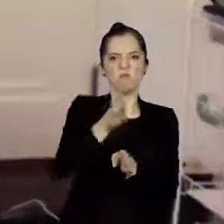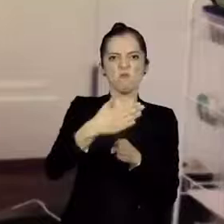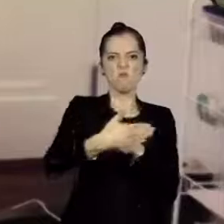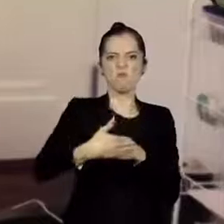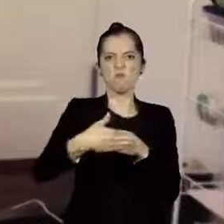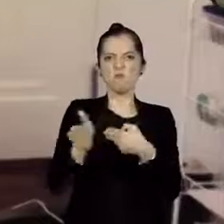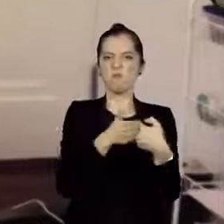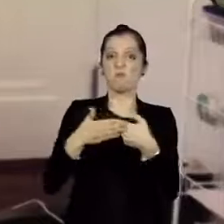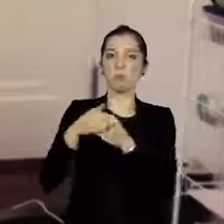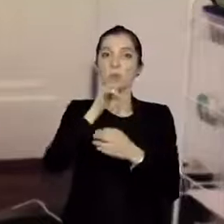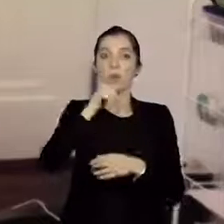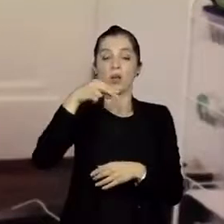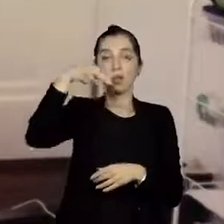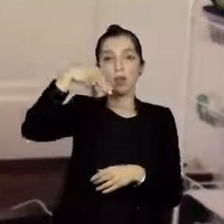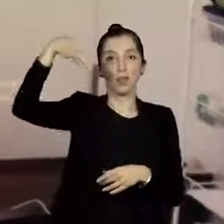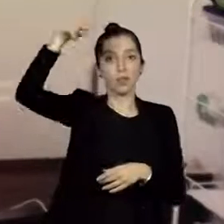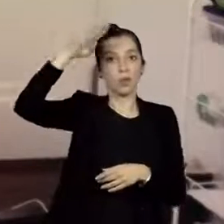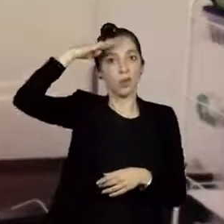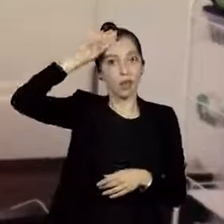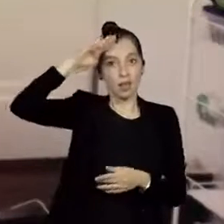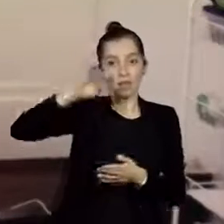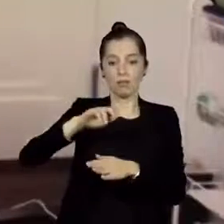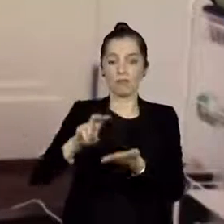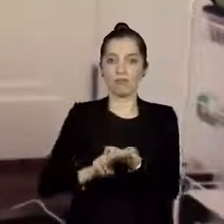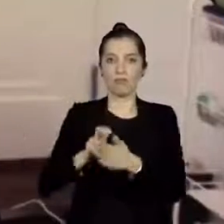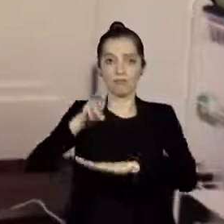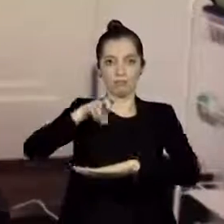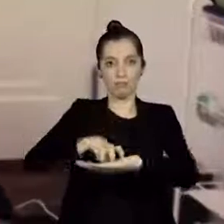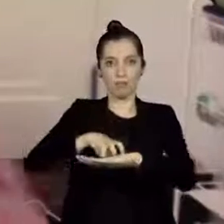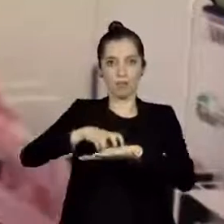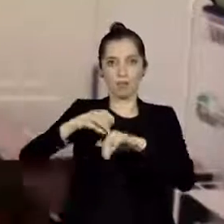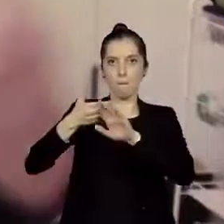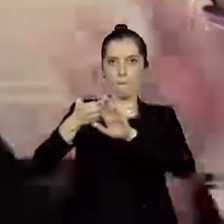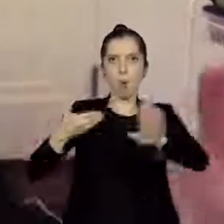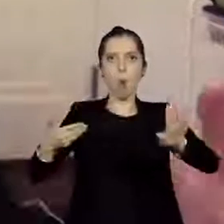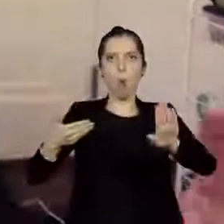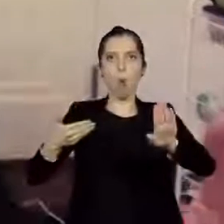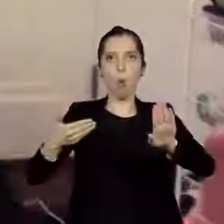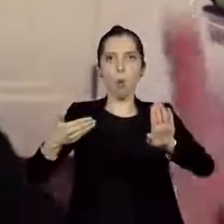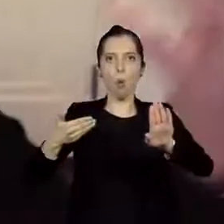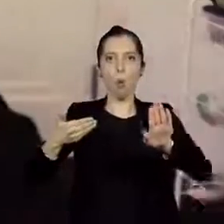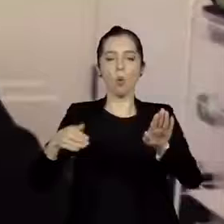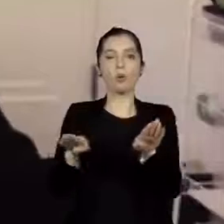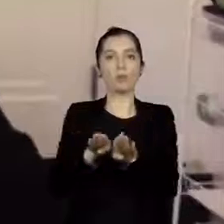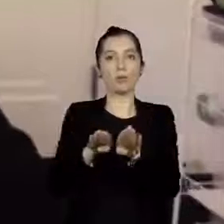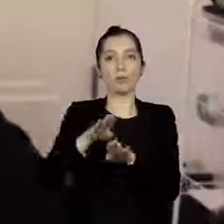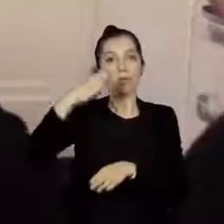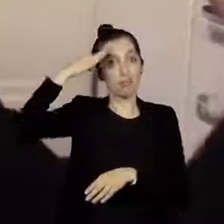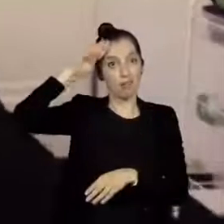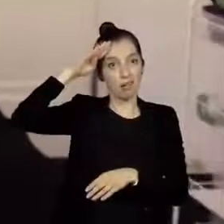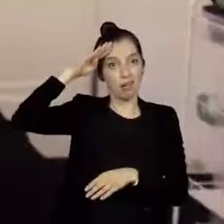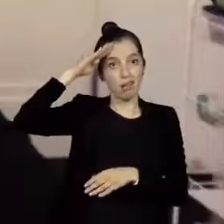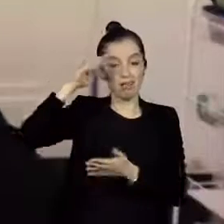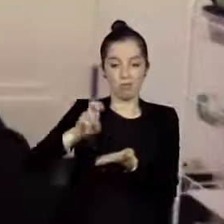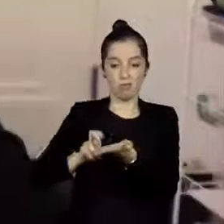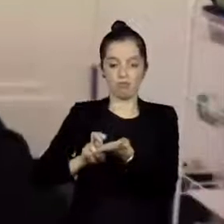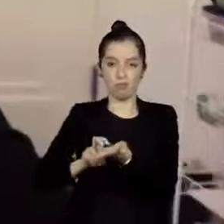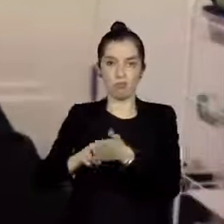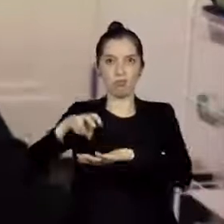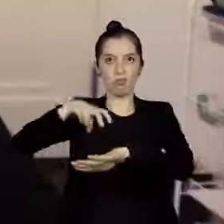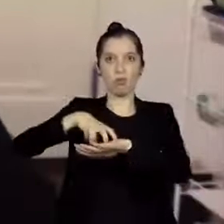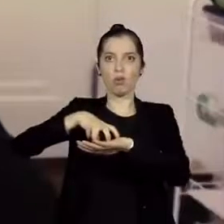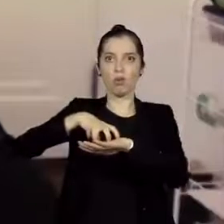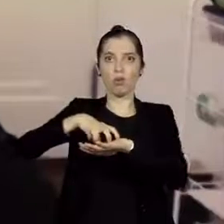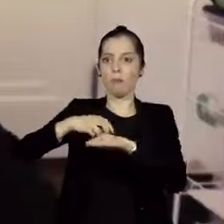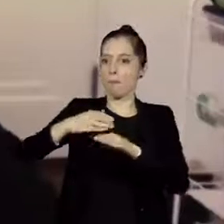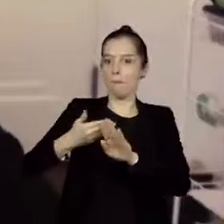border between Northern Ireland and the Republic of Ireland, the countries were different countries. Northern Ireland was part of the United Kingdom. Ireland